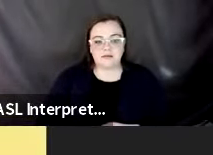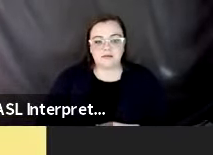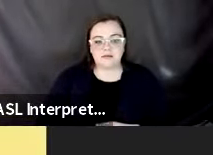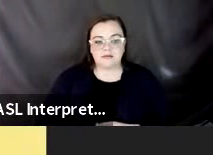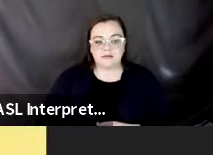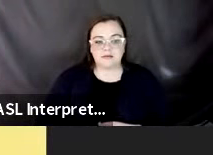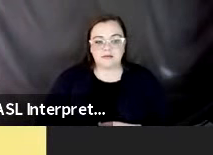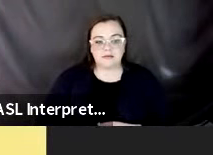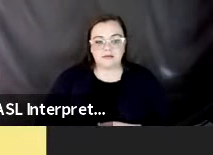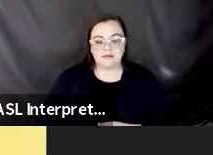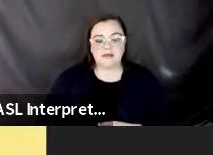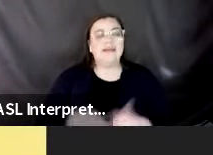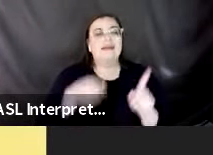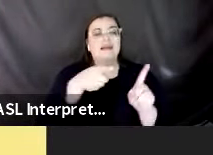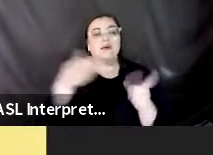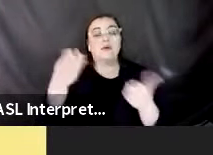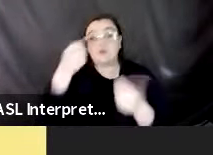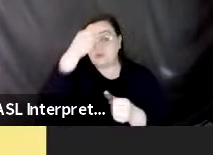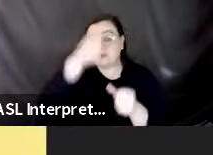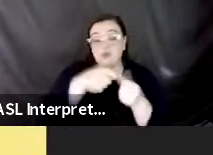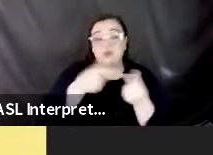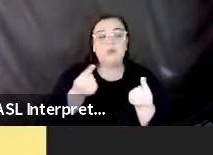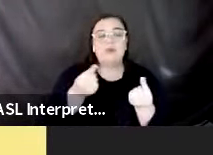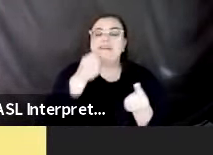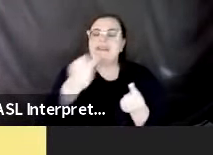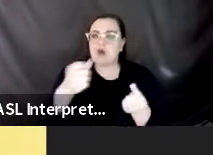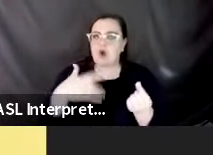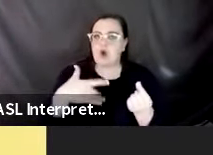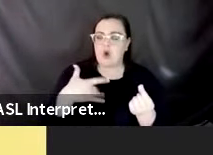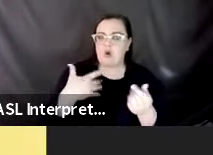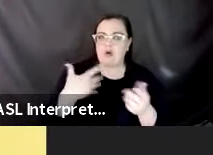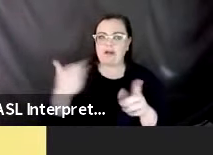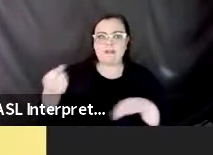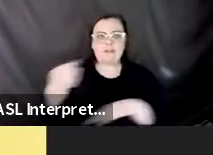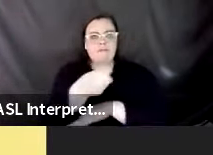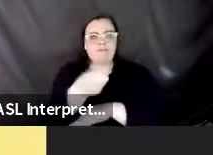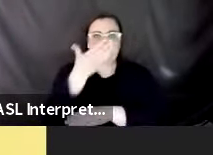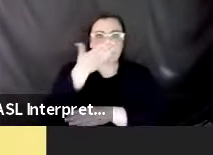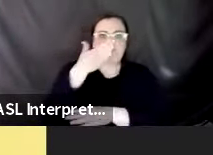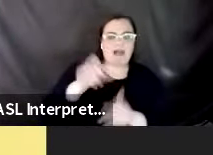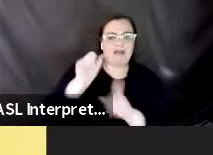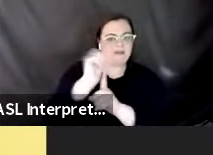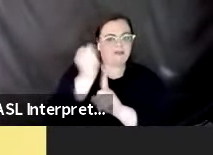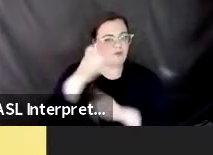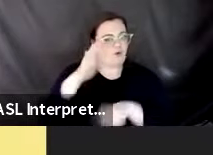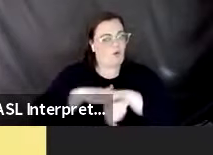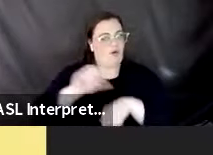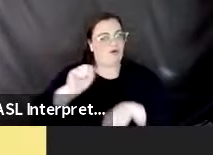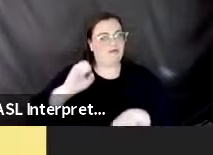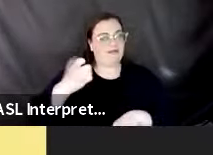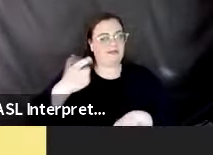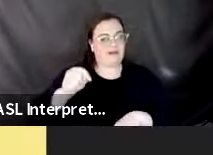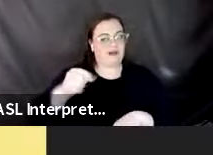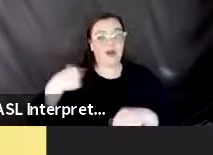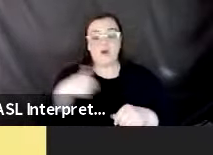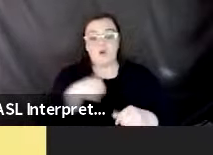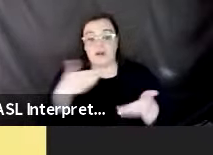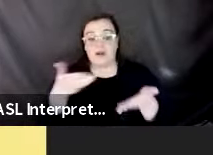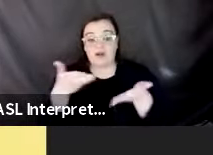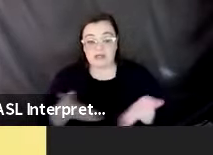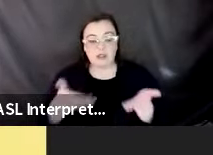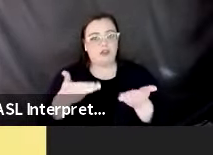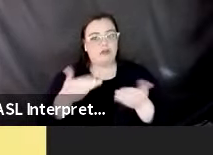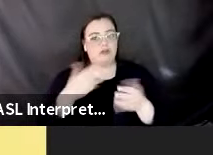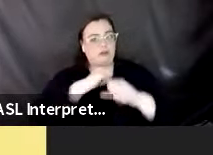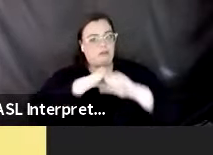Do not place yourself in a bad position when you're on set. We are here to do that and take the heat from producers